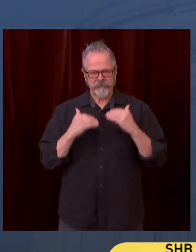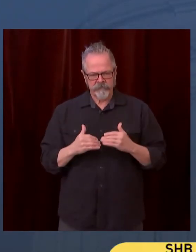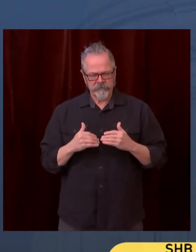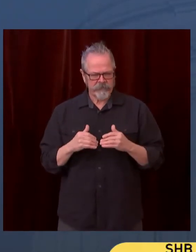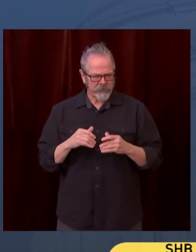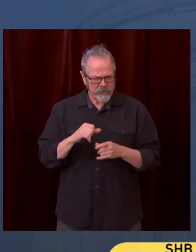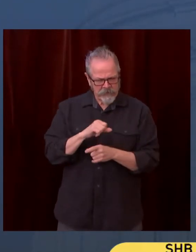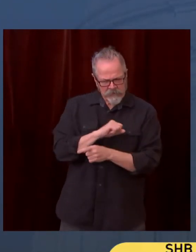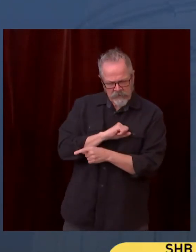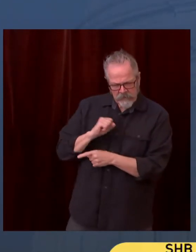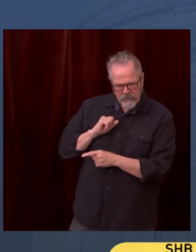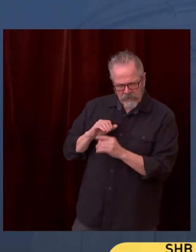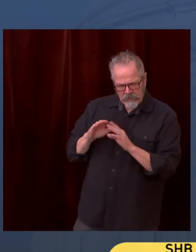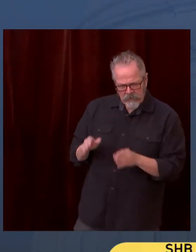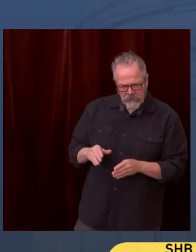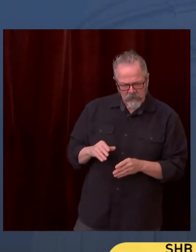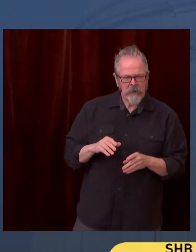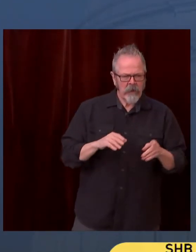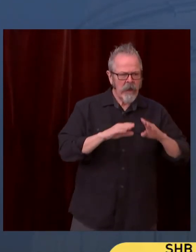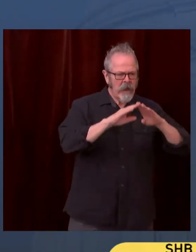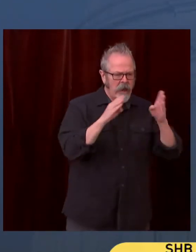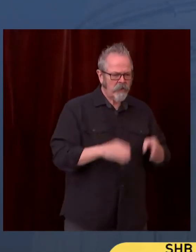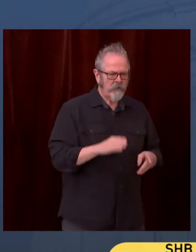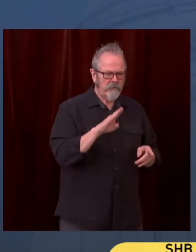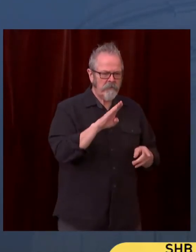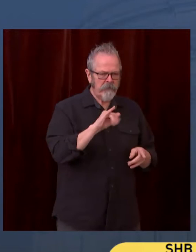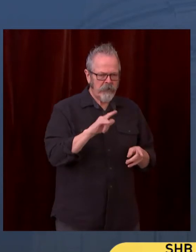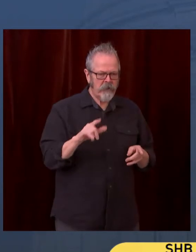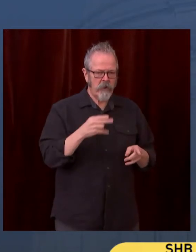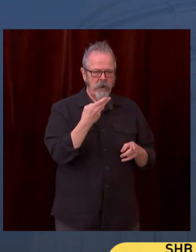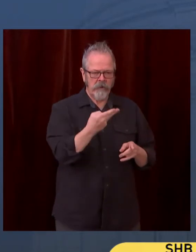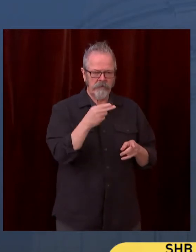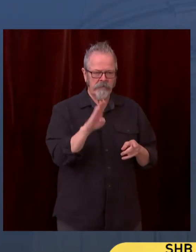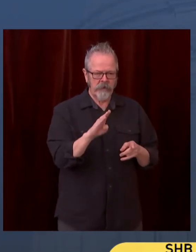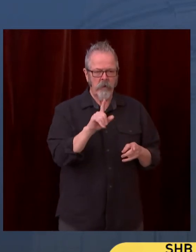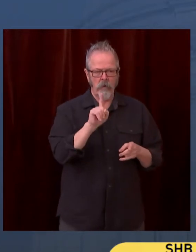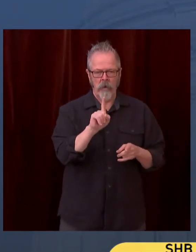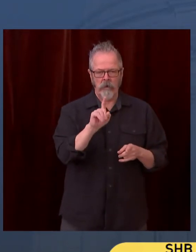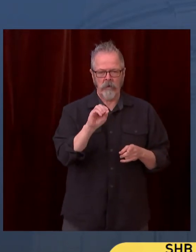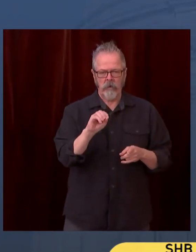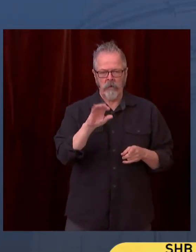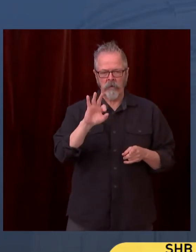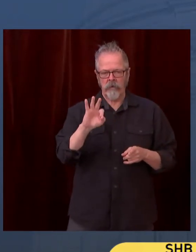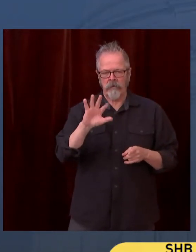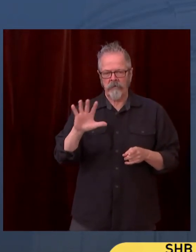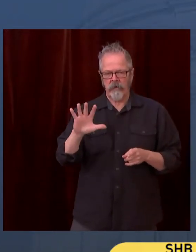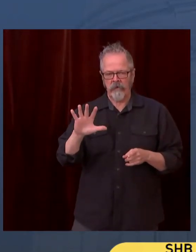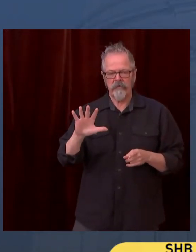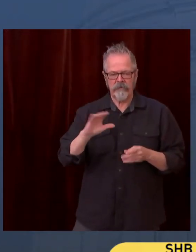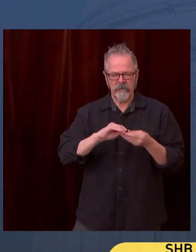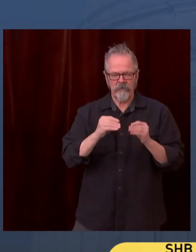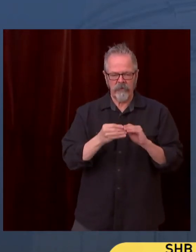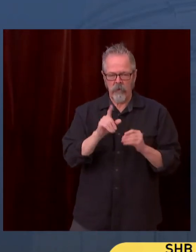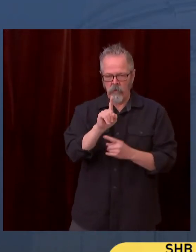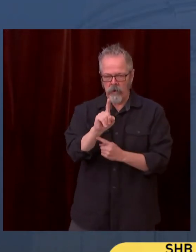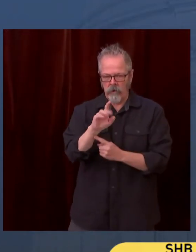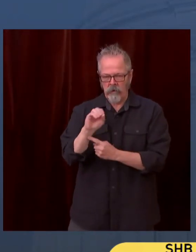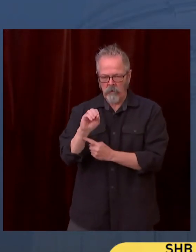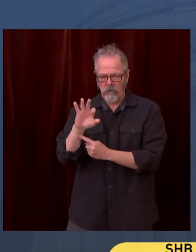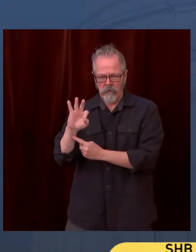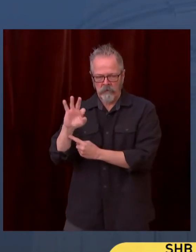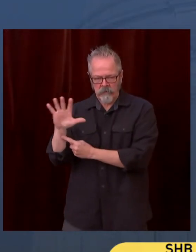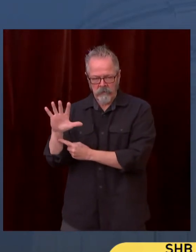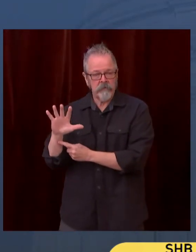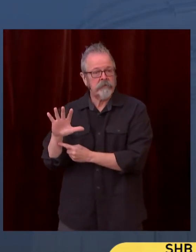House Bill 1095, I'm going to sign this in a moment. This bill ensures that individuals and businesses don't have to pay state taxes